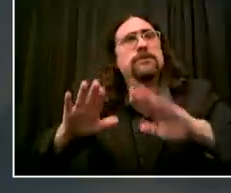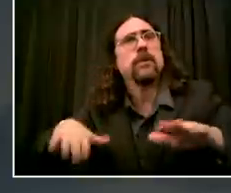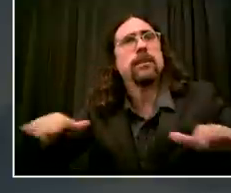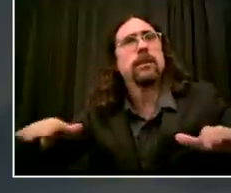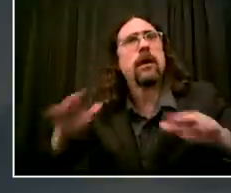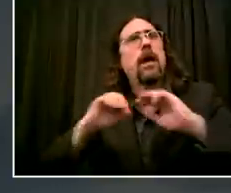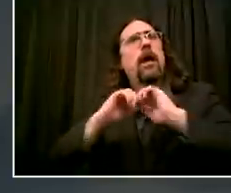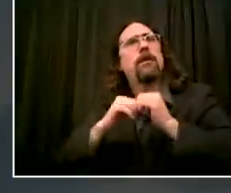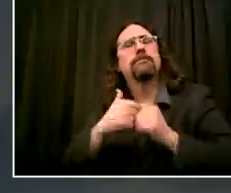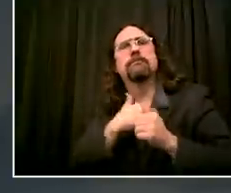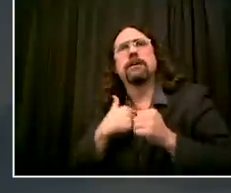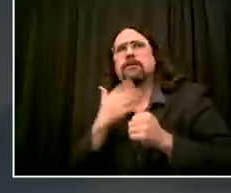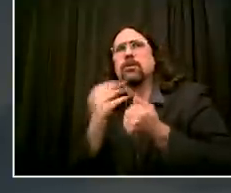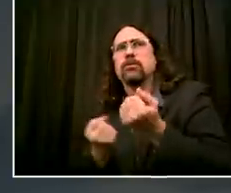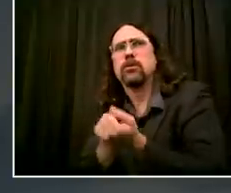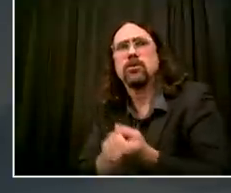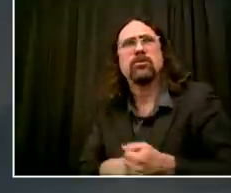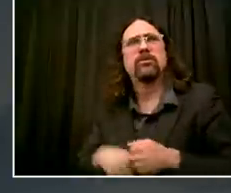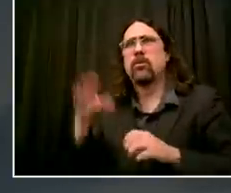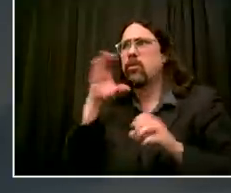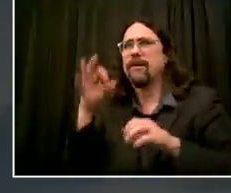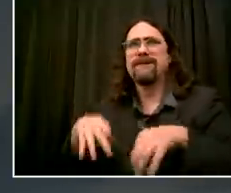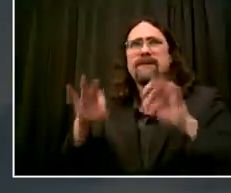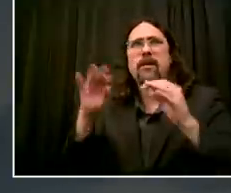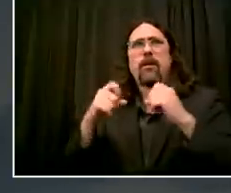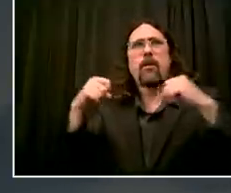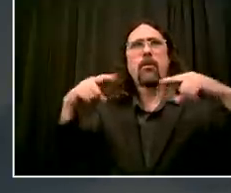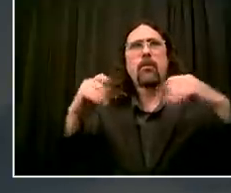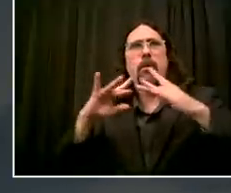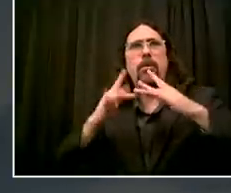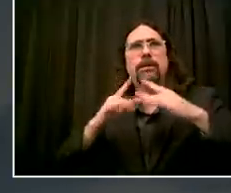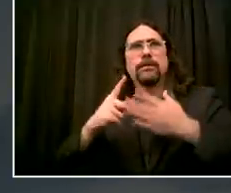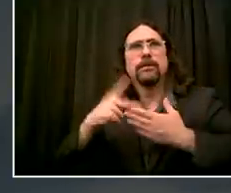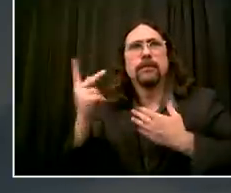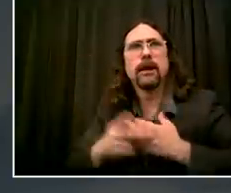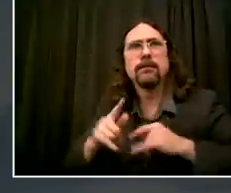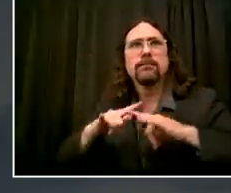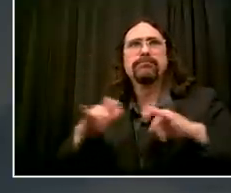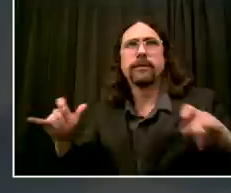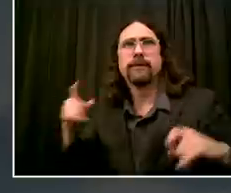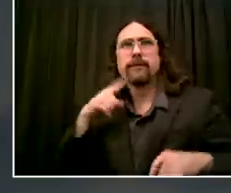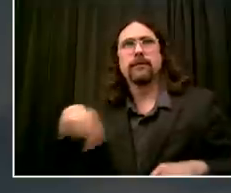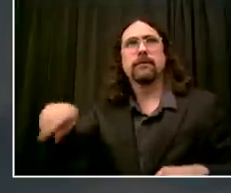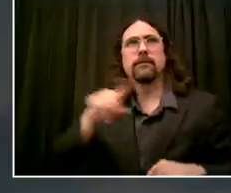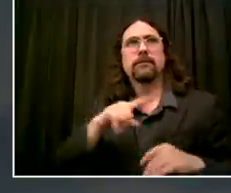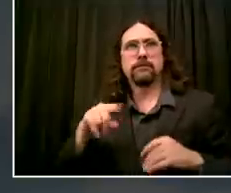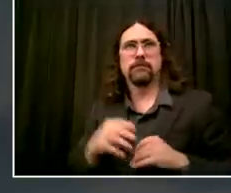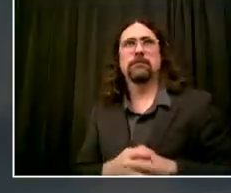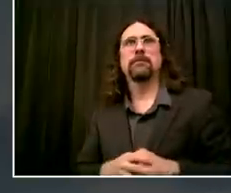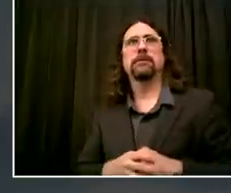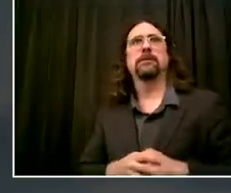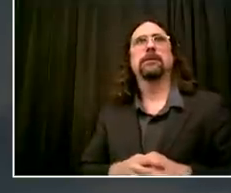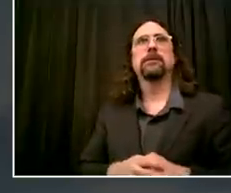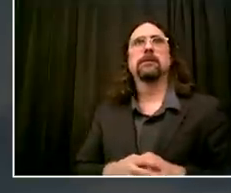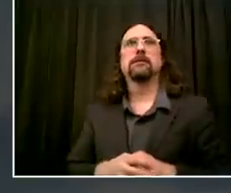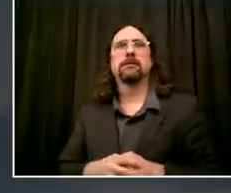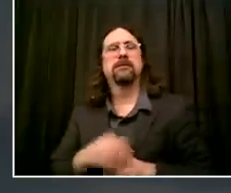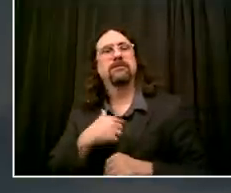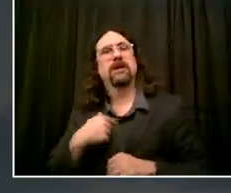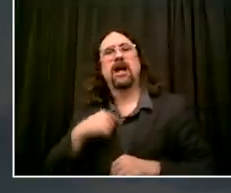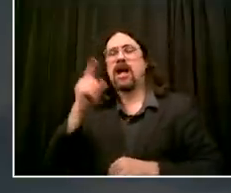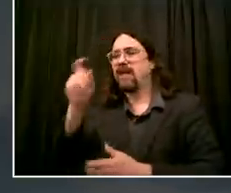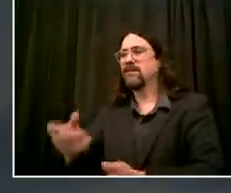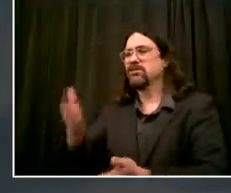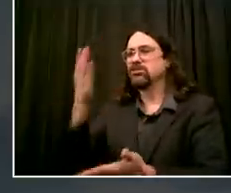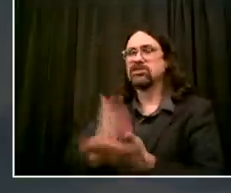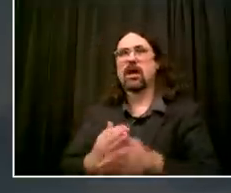could do more. Stop that pipeline of people getting entangled into the criminal justice system. I mean, it's not